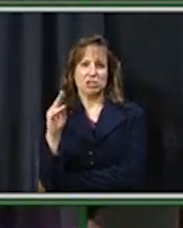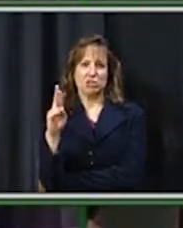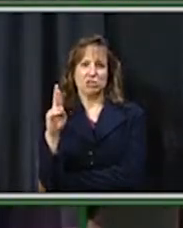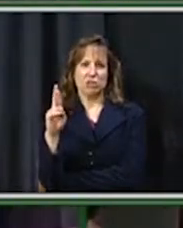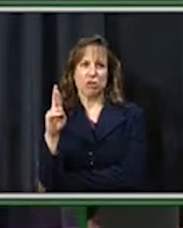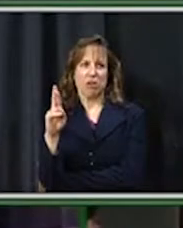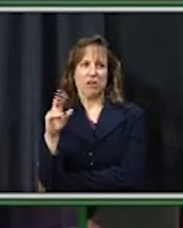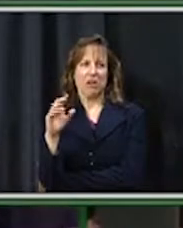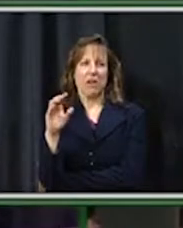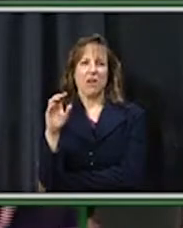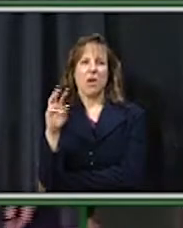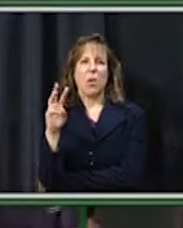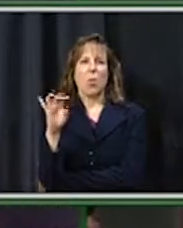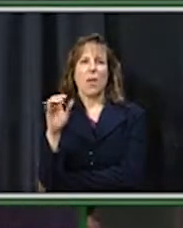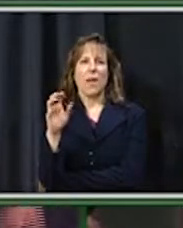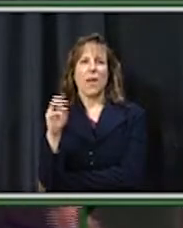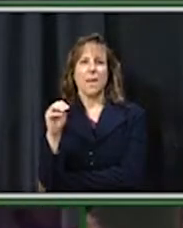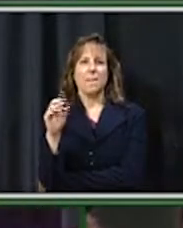William Leung.